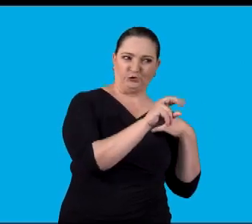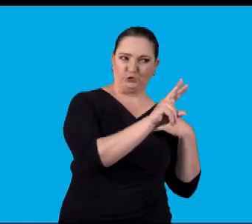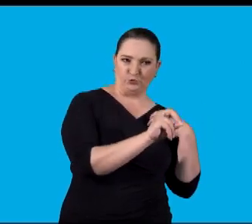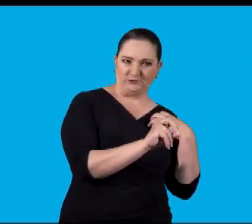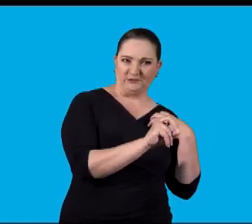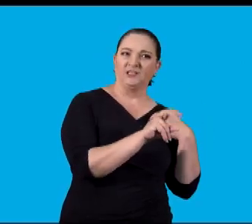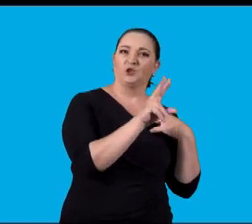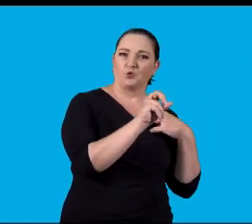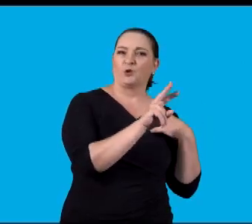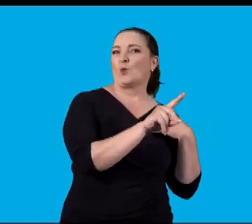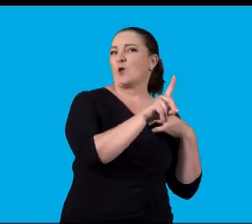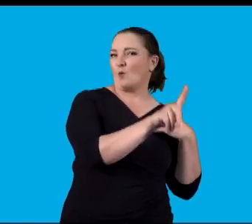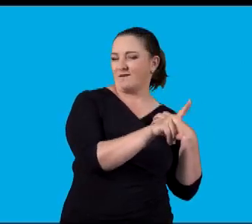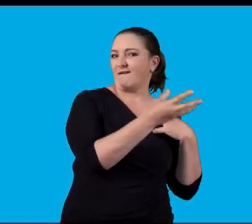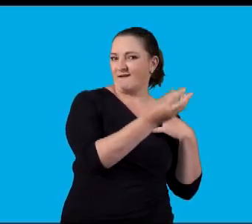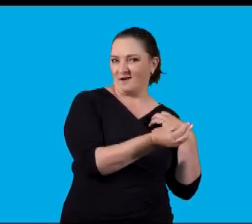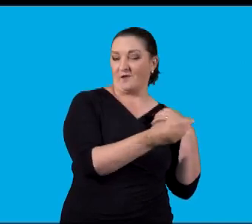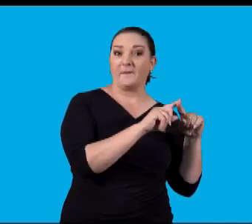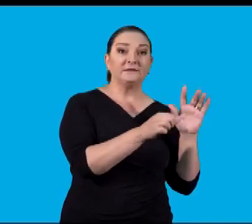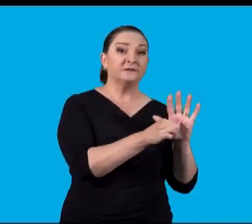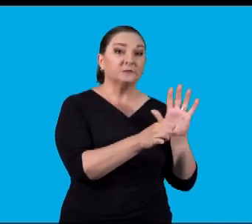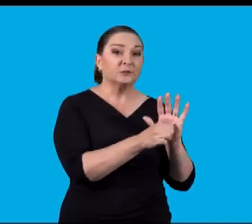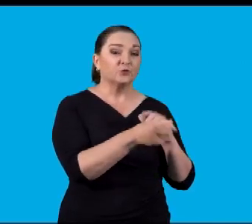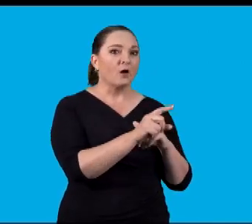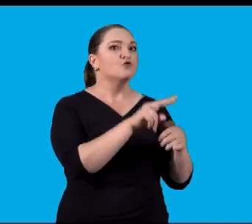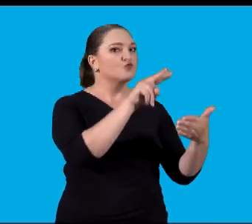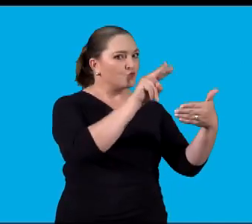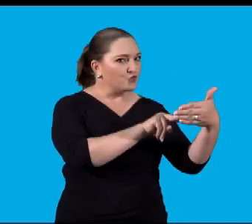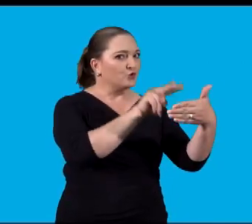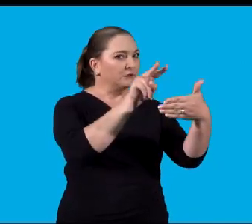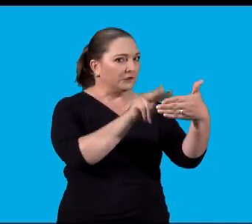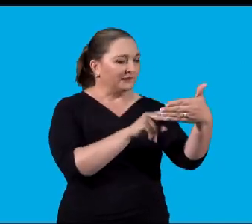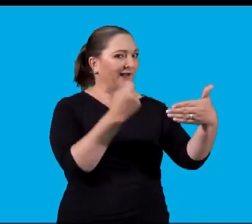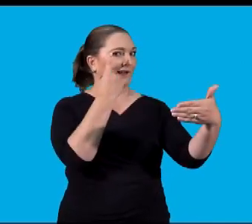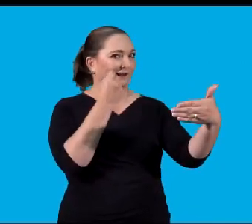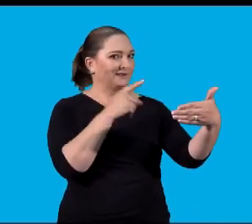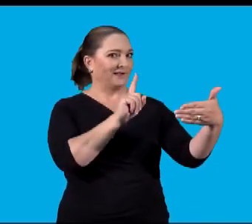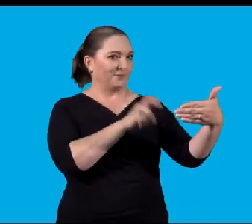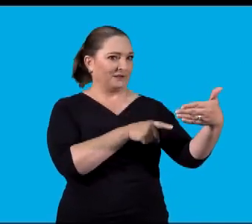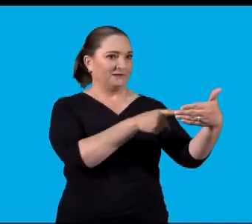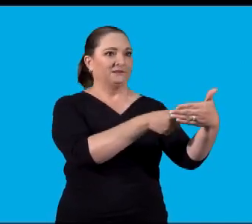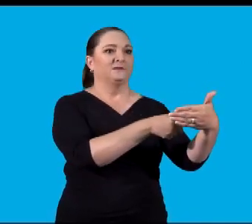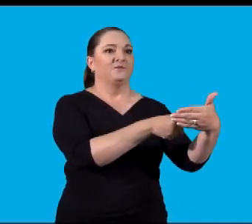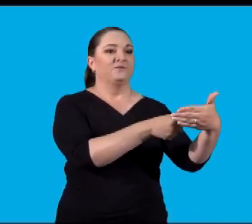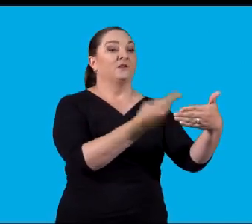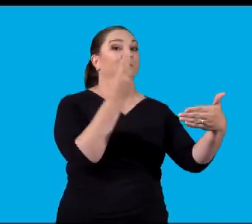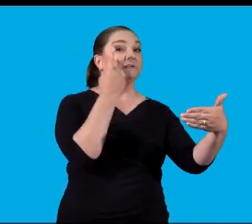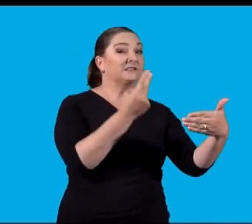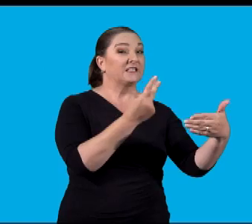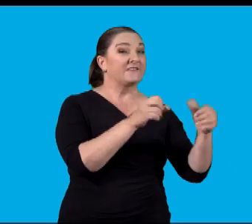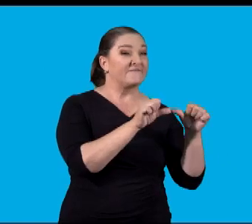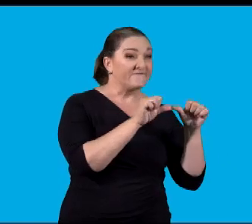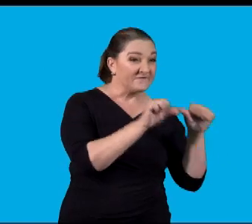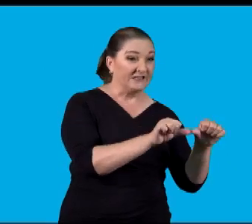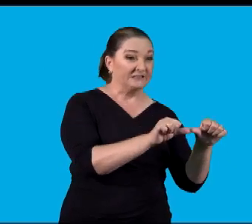2021. But what is of great importance? Remember, you need to read your information and understand it. Here, our